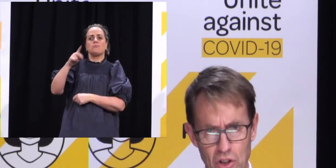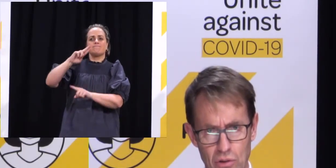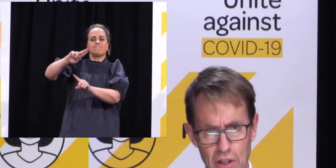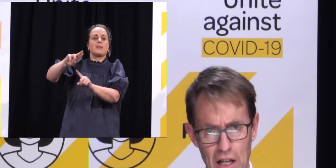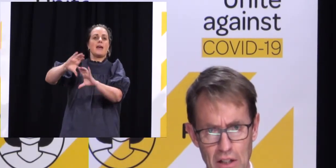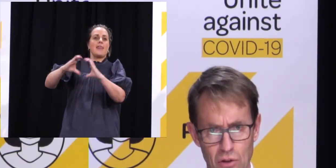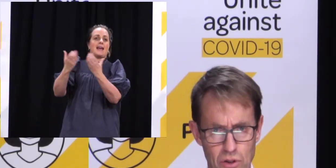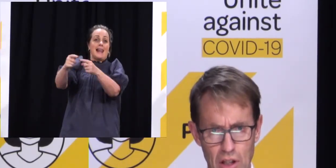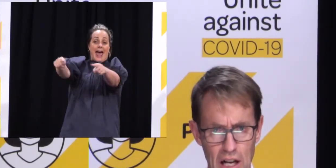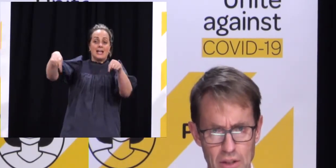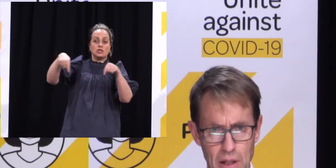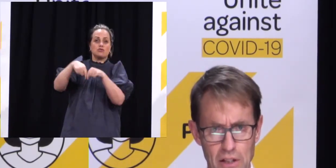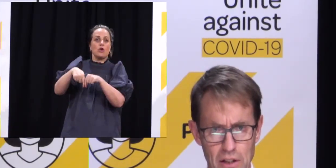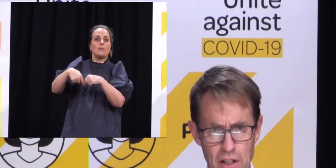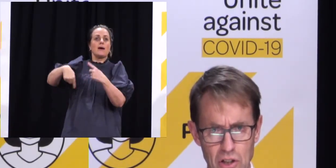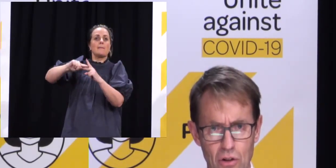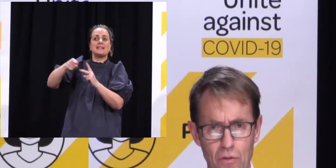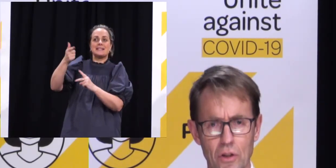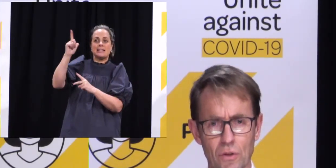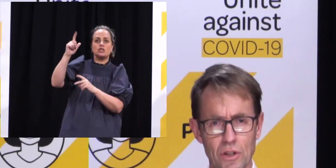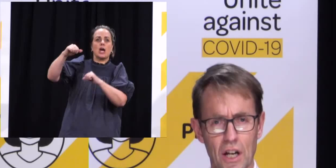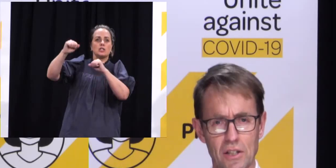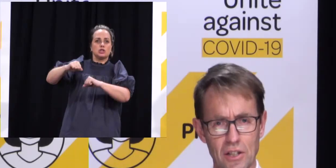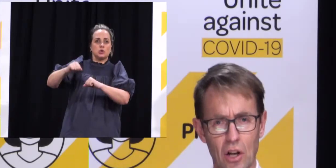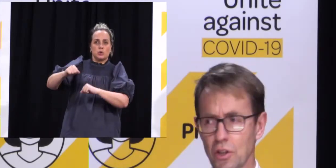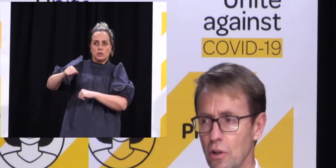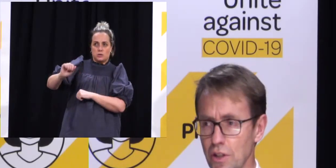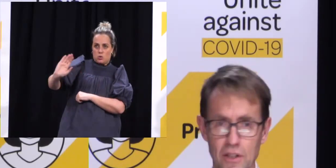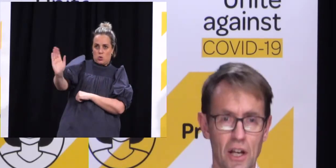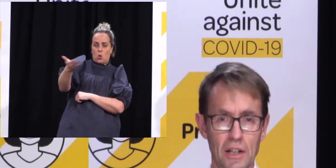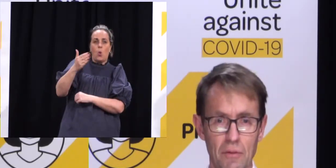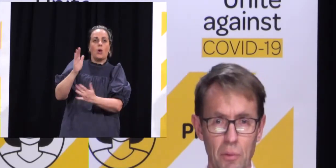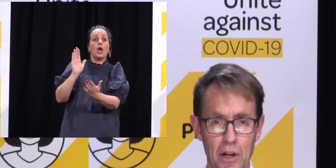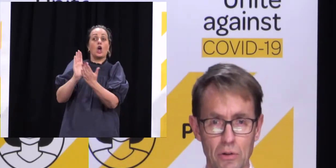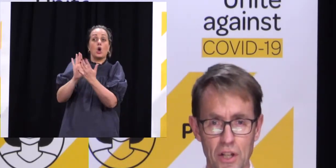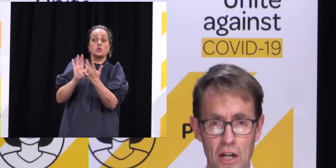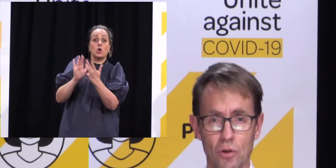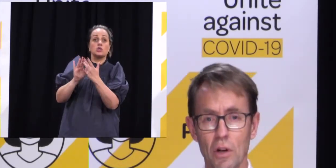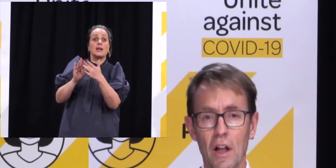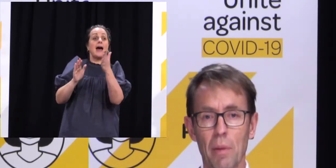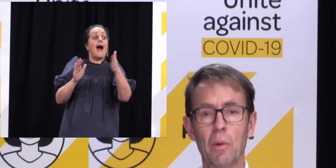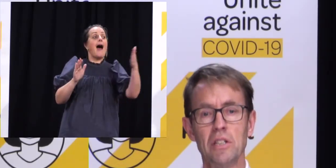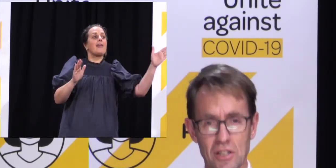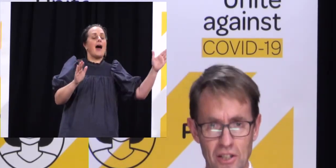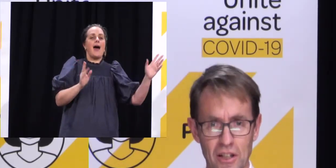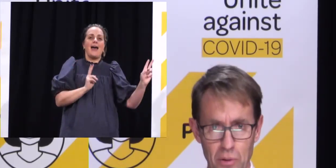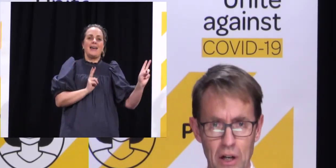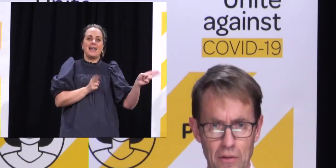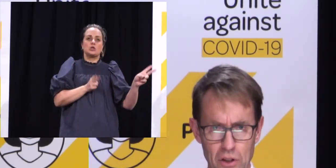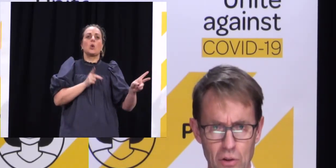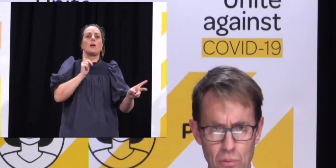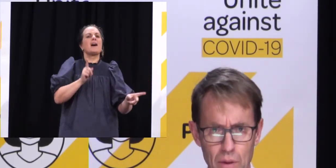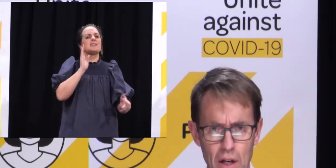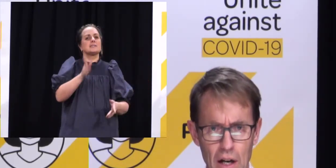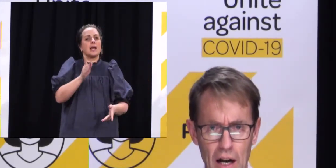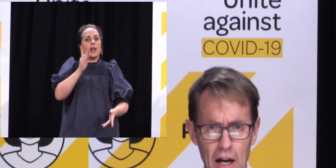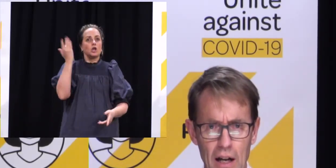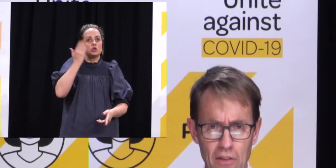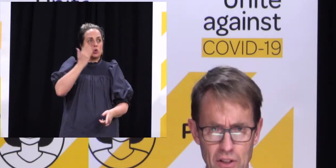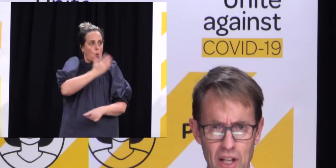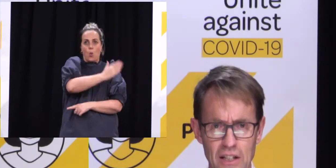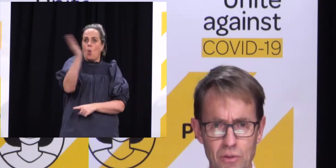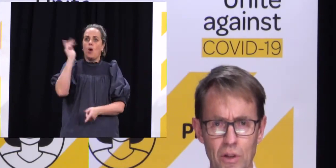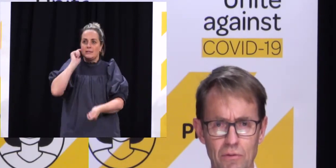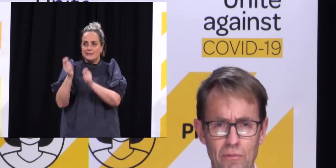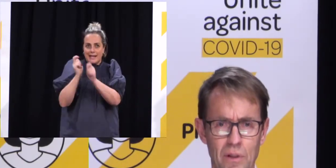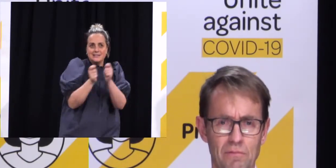the teacher in the classroom, so the classmates and the teacher of those first cases close contacts and everyone else casual, but we tested everyone in the school. In